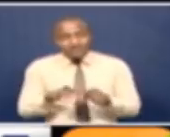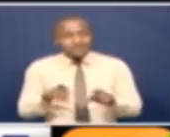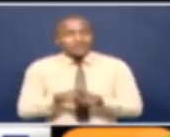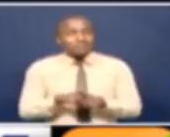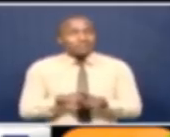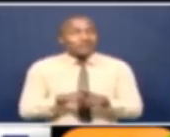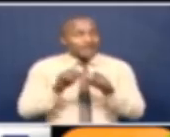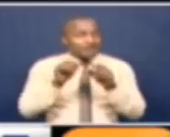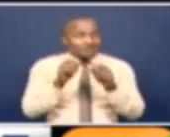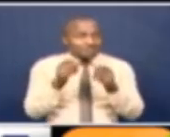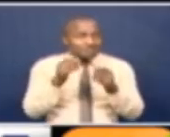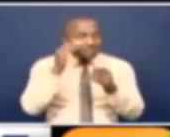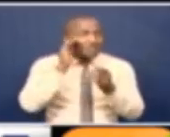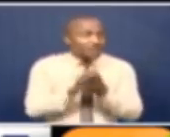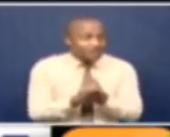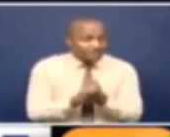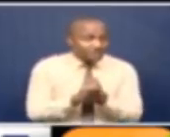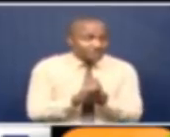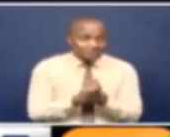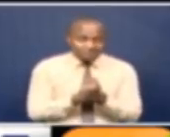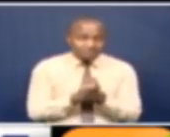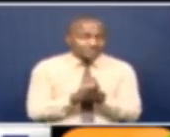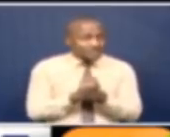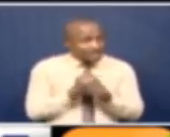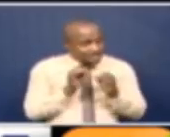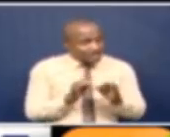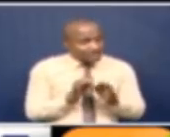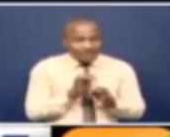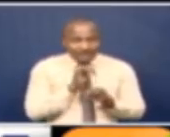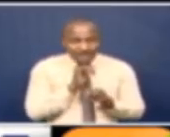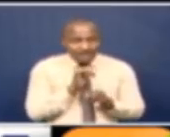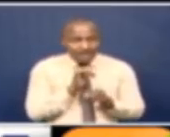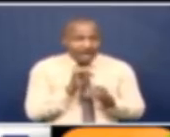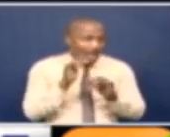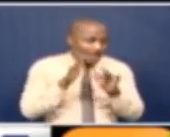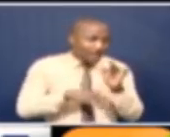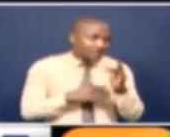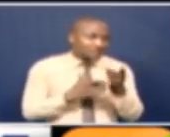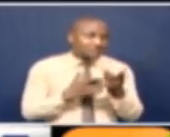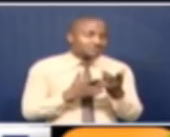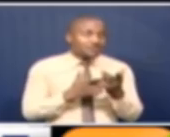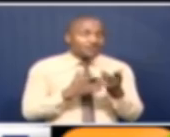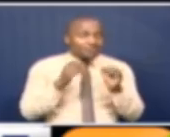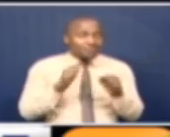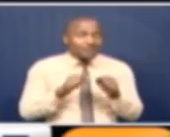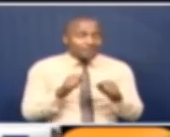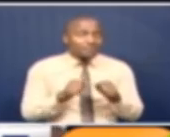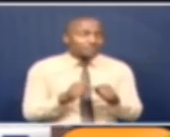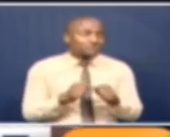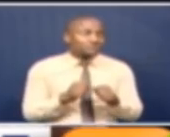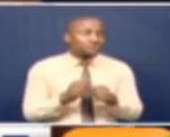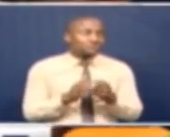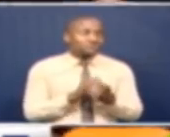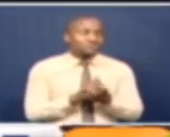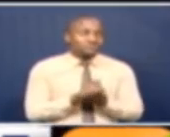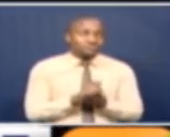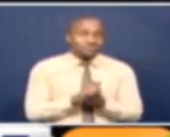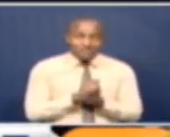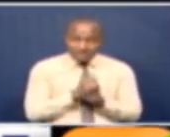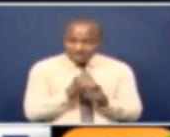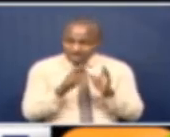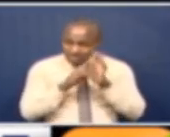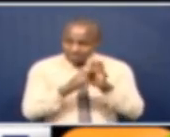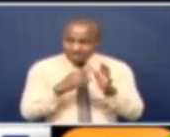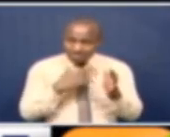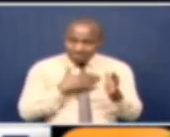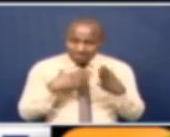completely believe that if I cannot be able to represent my people